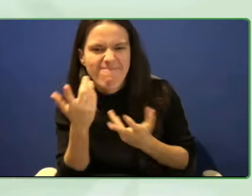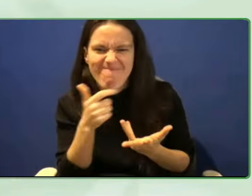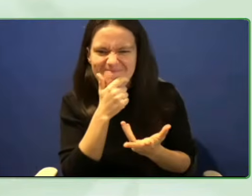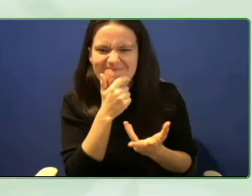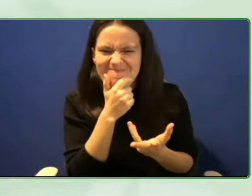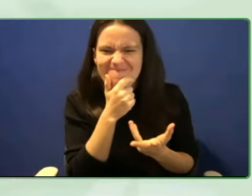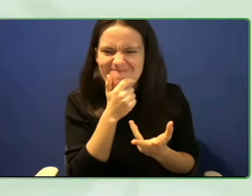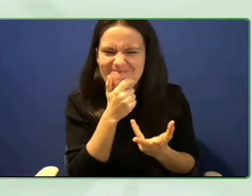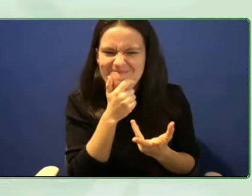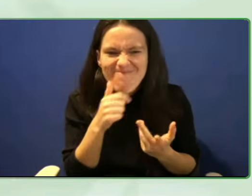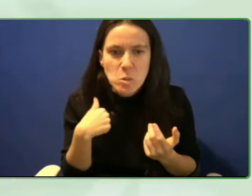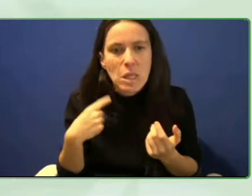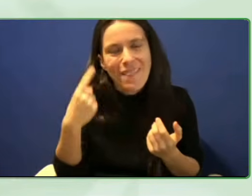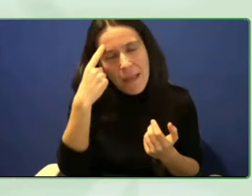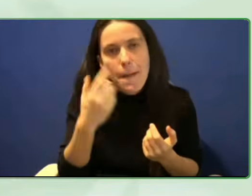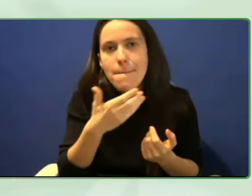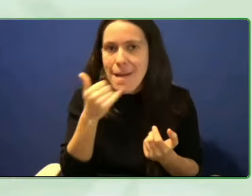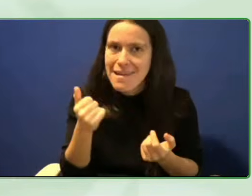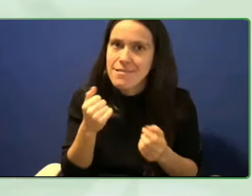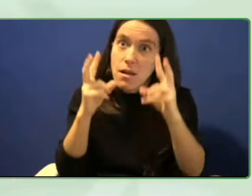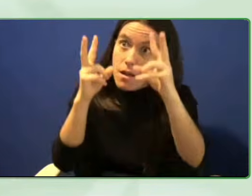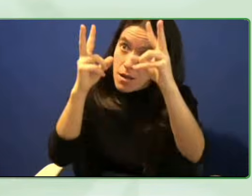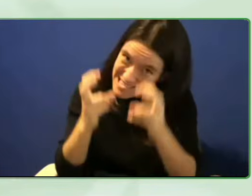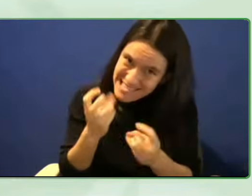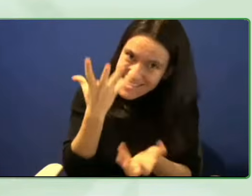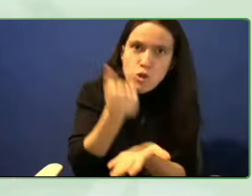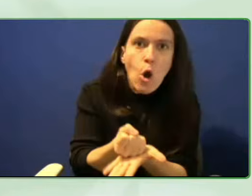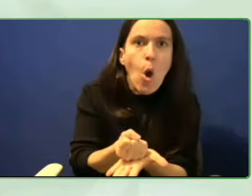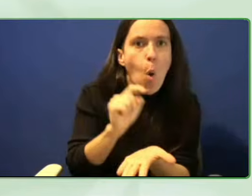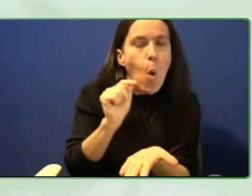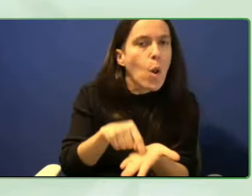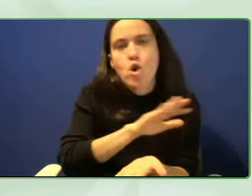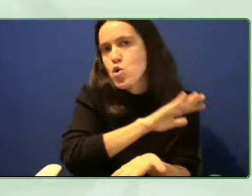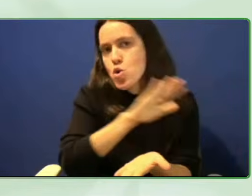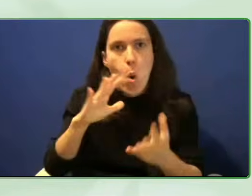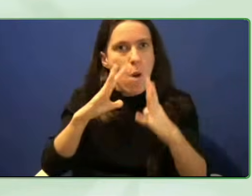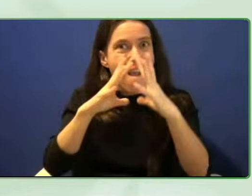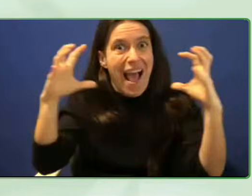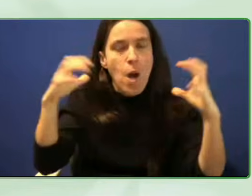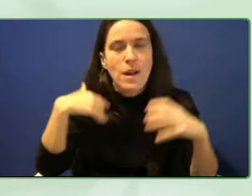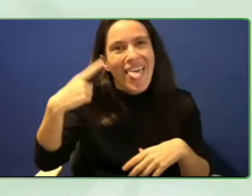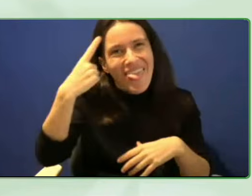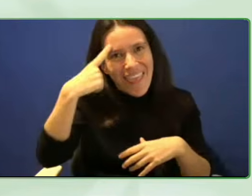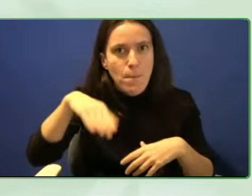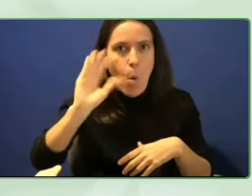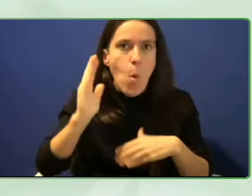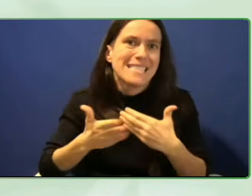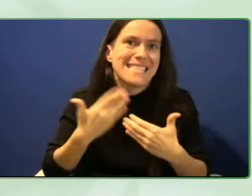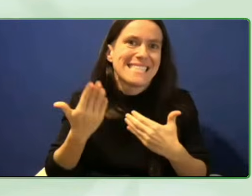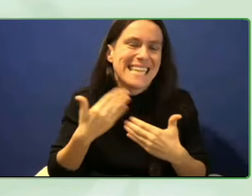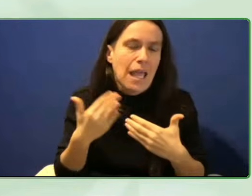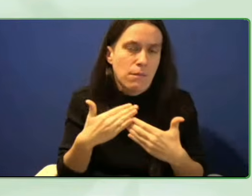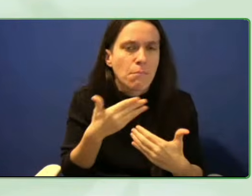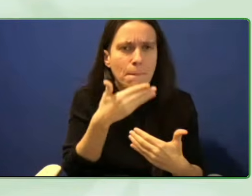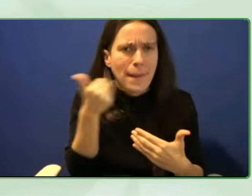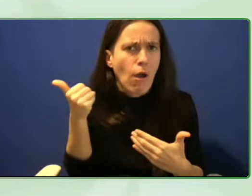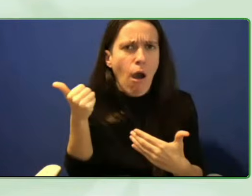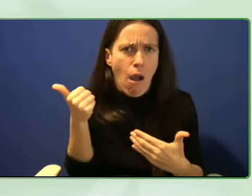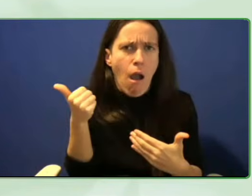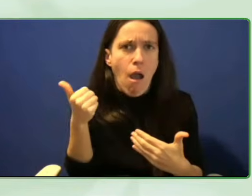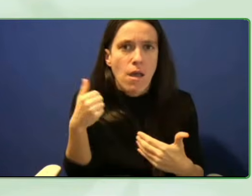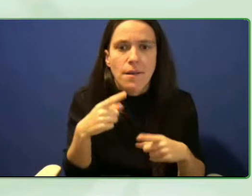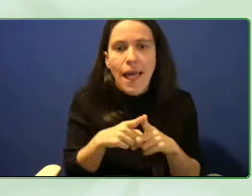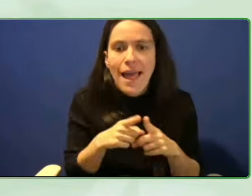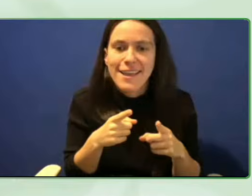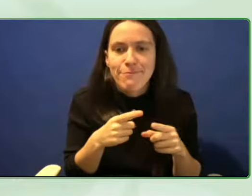an installable and not making calls to the cloud, I think actually makes it easier for you to go from gaming